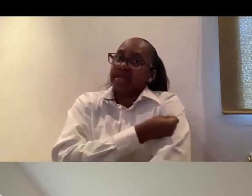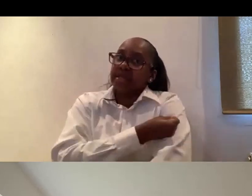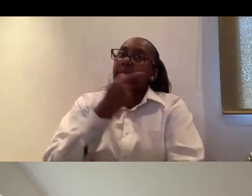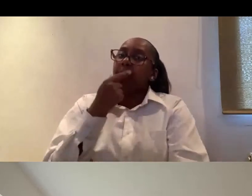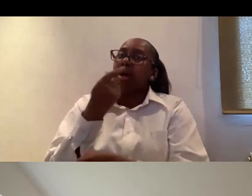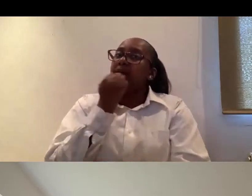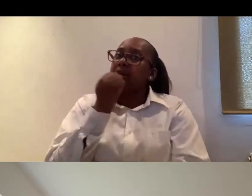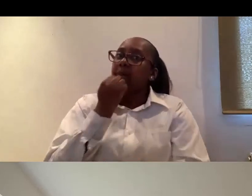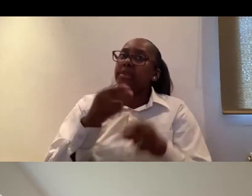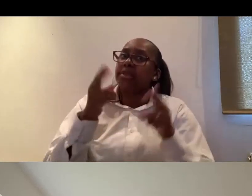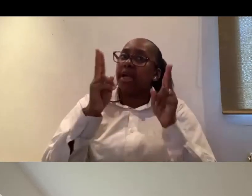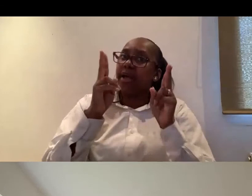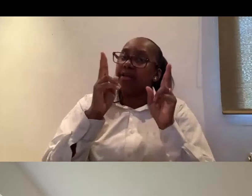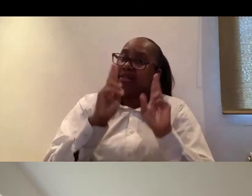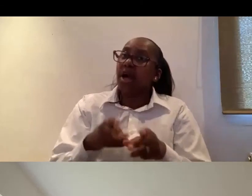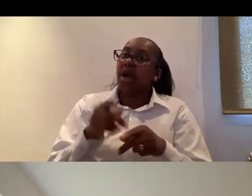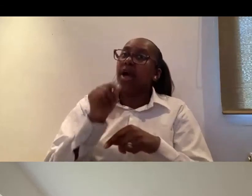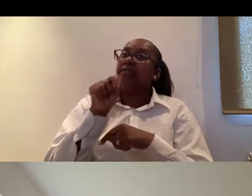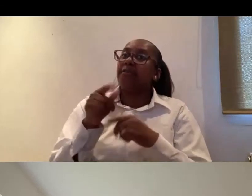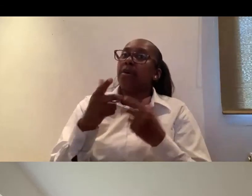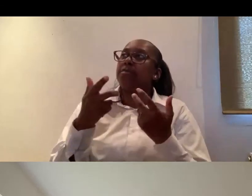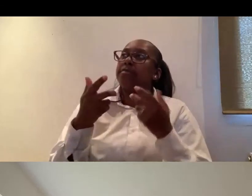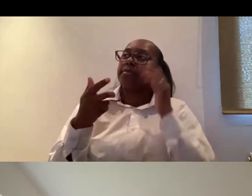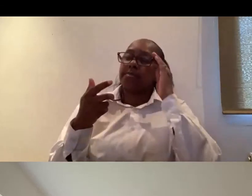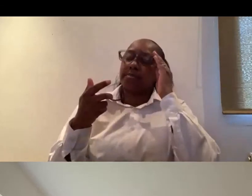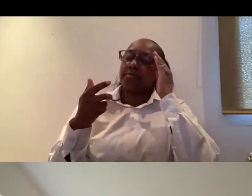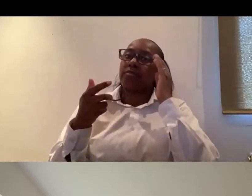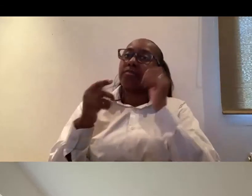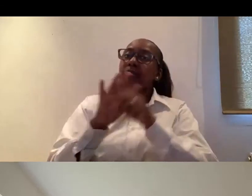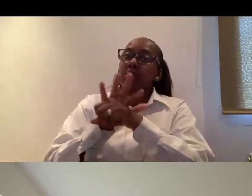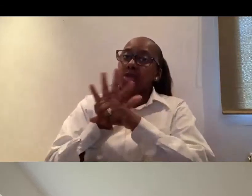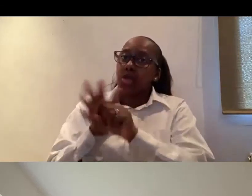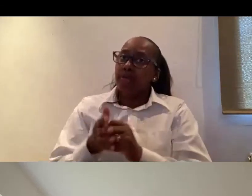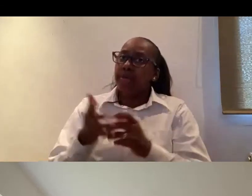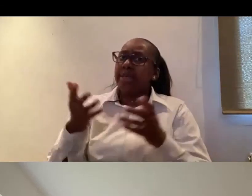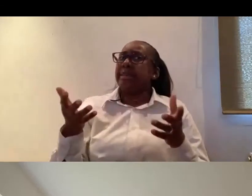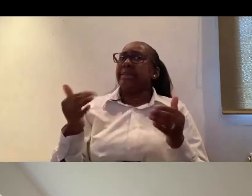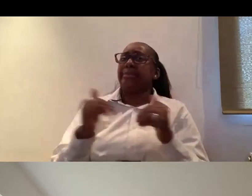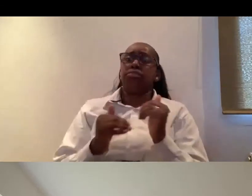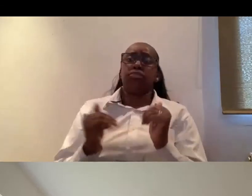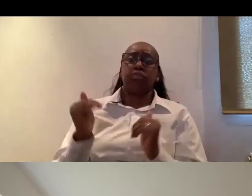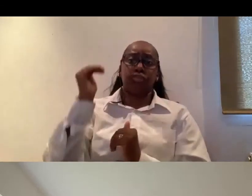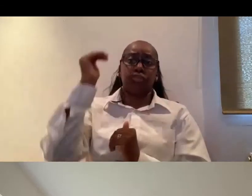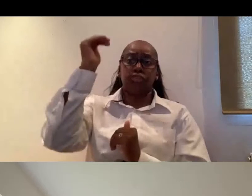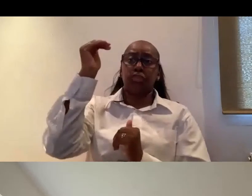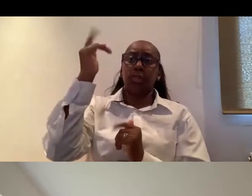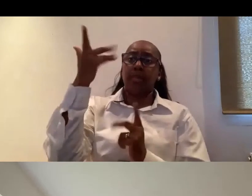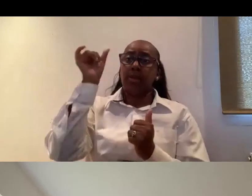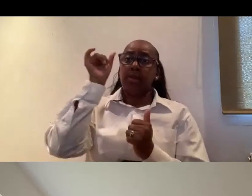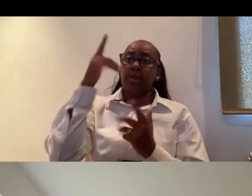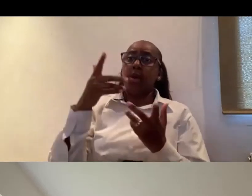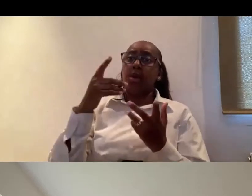died from COVID far exceed any normal flu season. And obviously we know in the UK is now